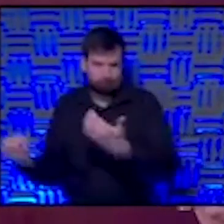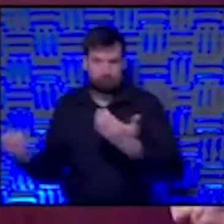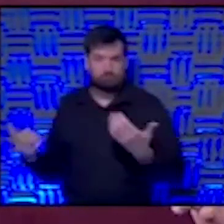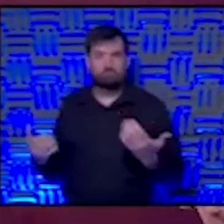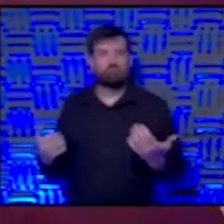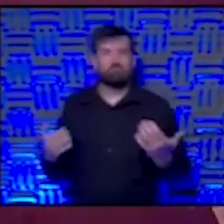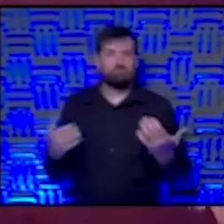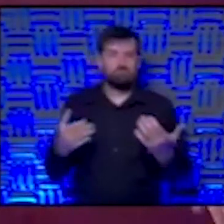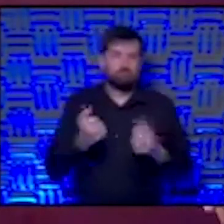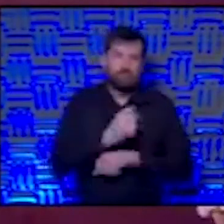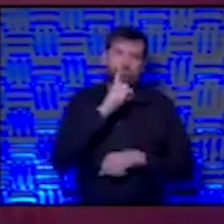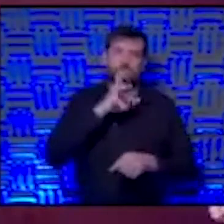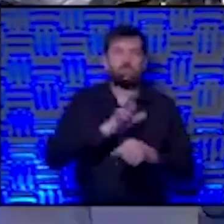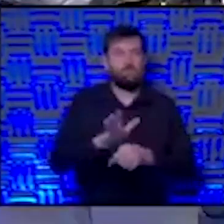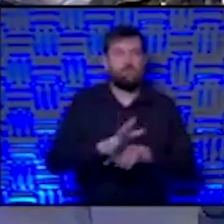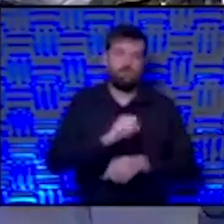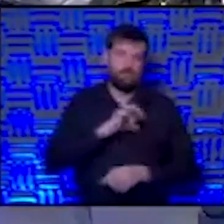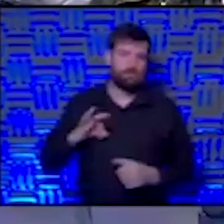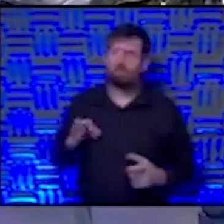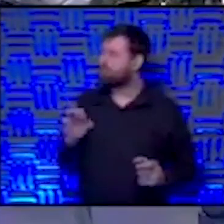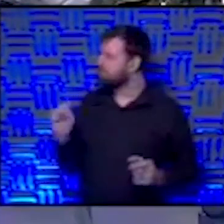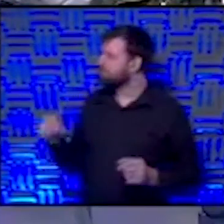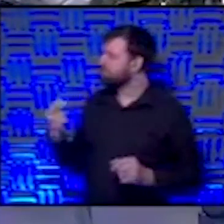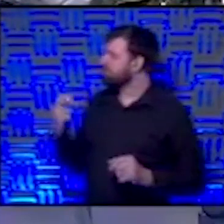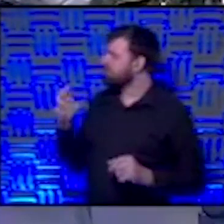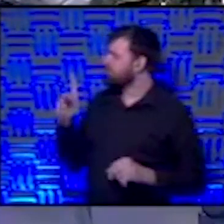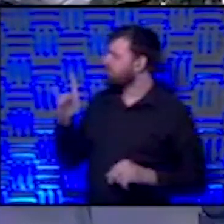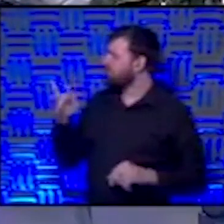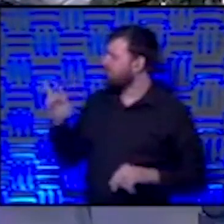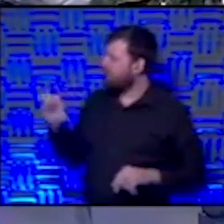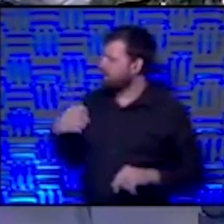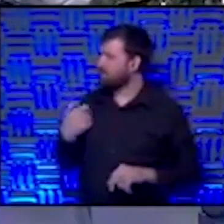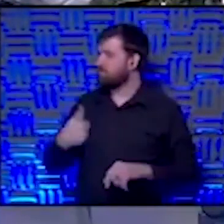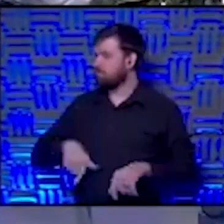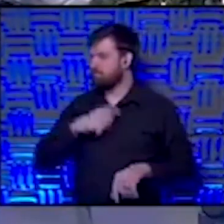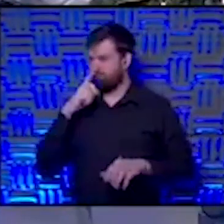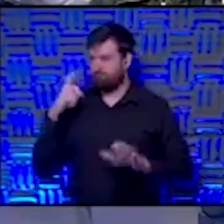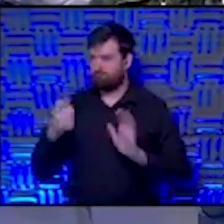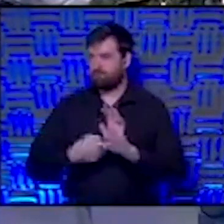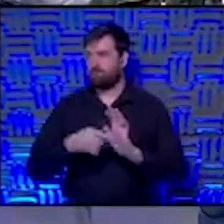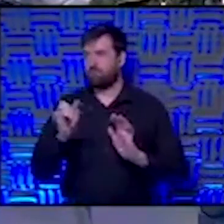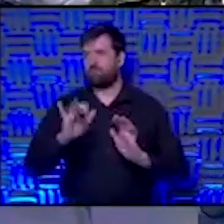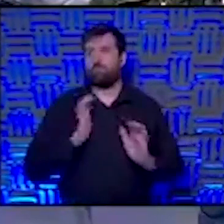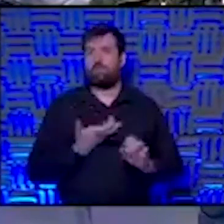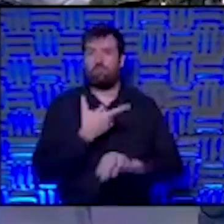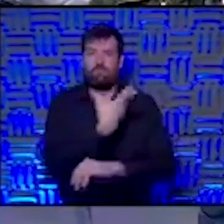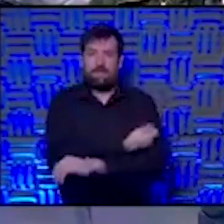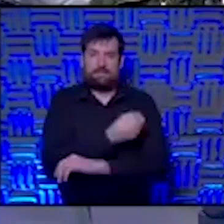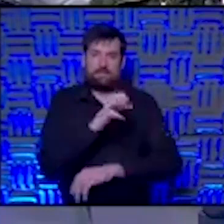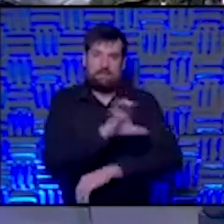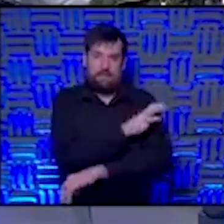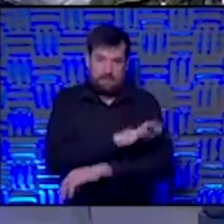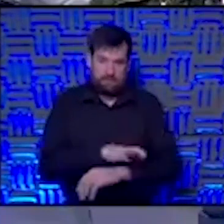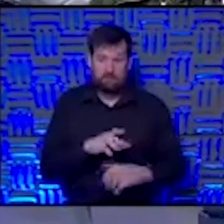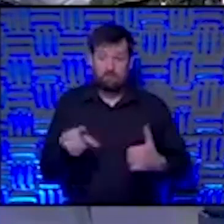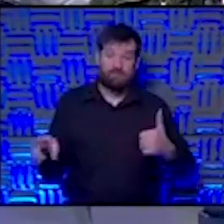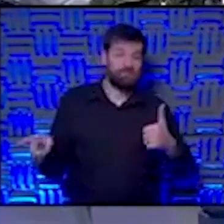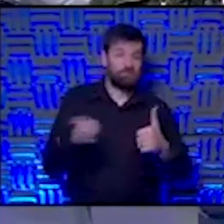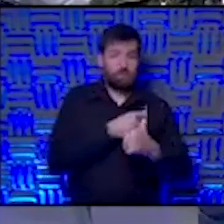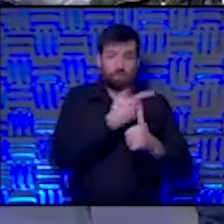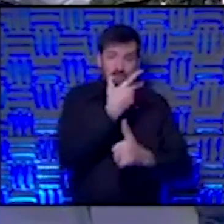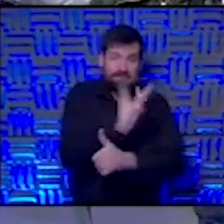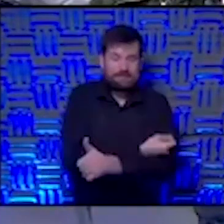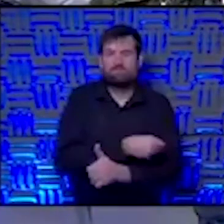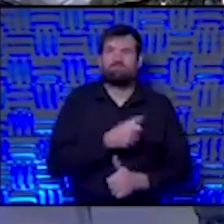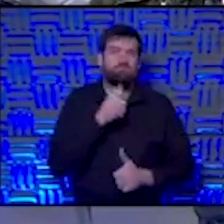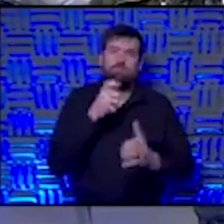without staff for some reason. Yeah, and Hawkeye, I think one of the things we've observed so far in our vaccine clinic, on the first vaccination, we're not seeing a lot of